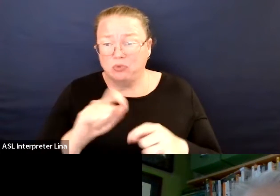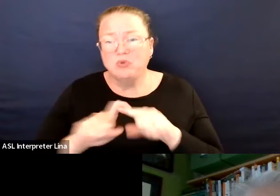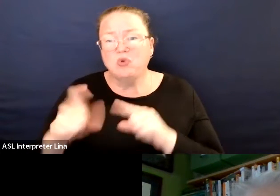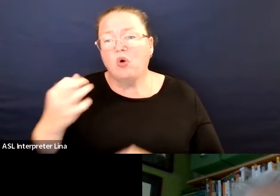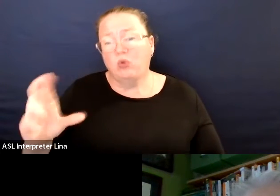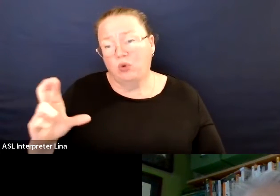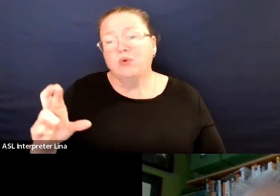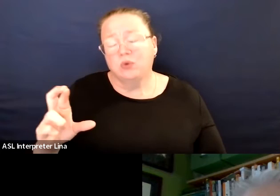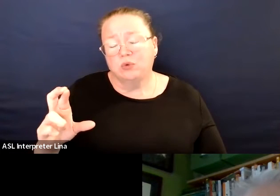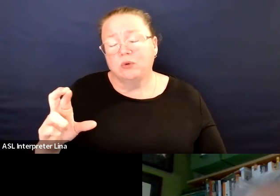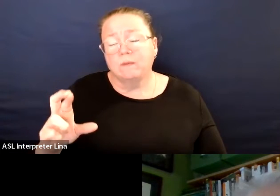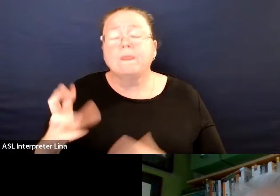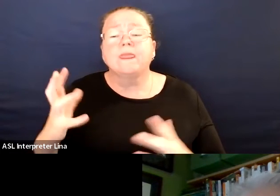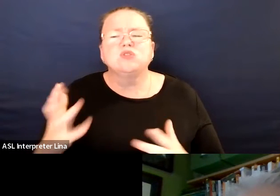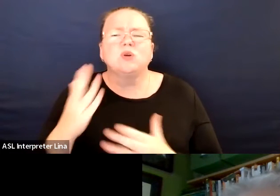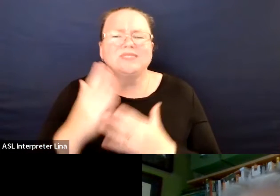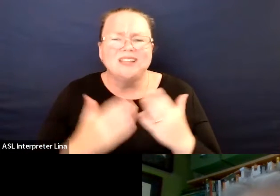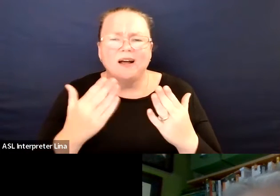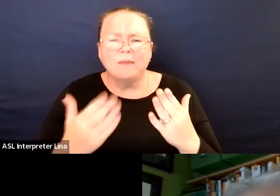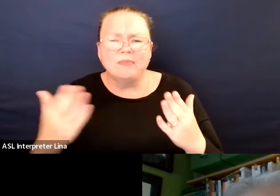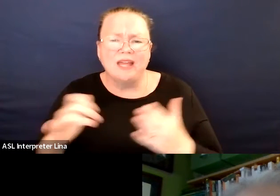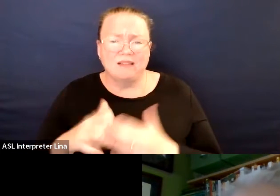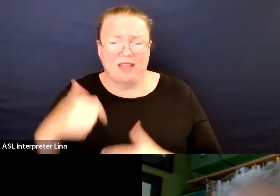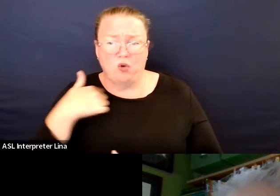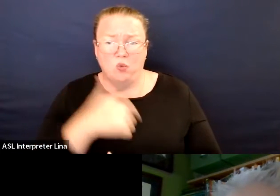call. So just some of the things that we